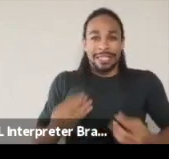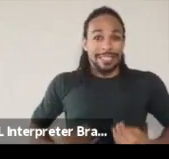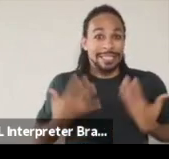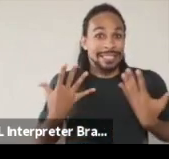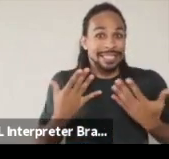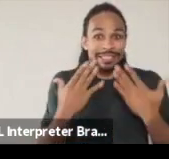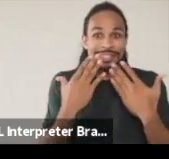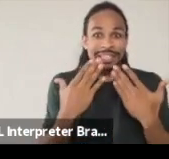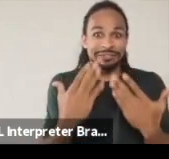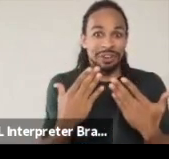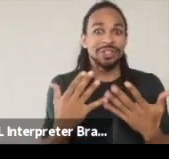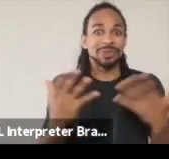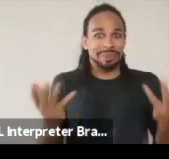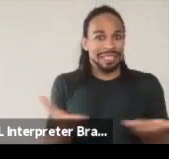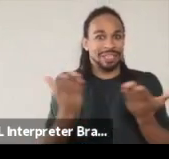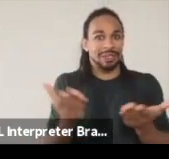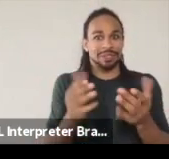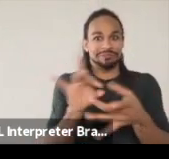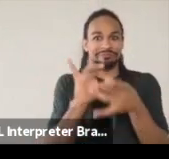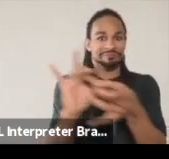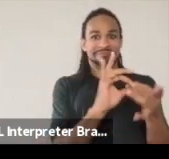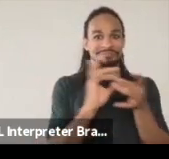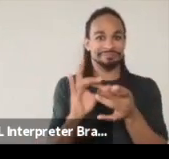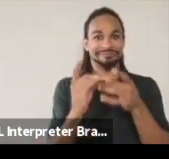with all of you here today.